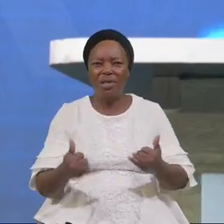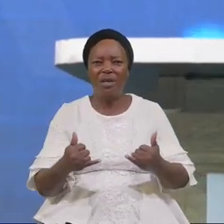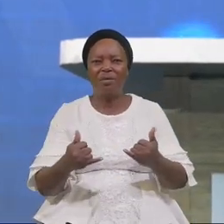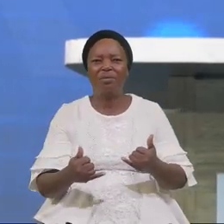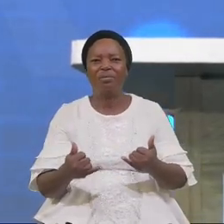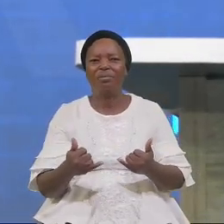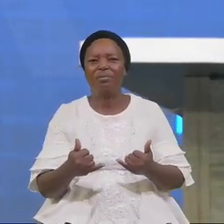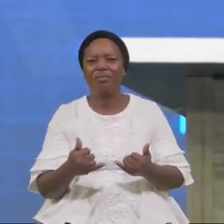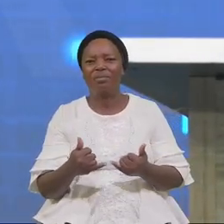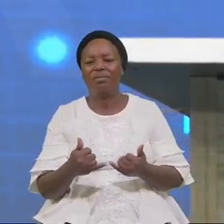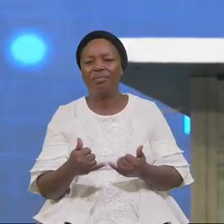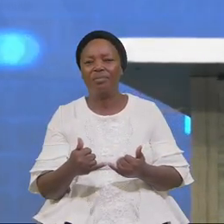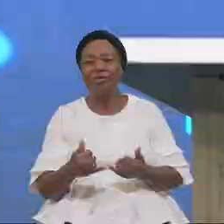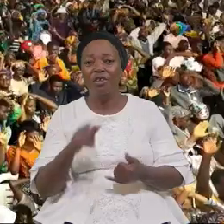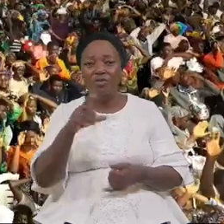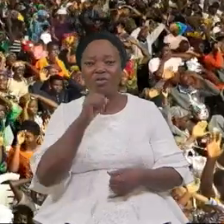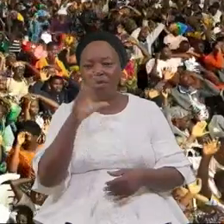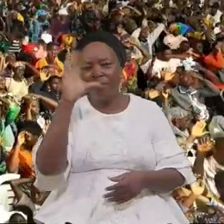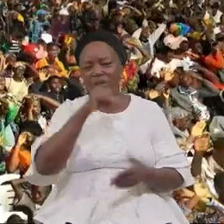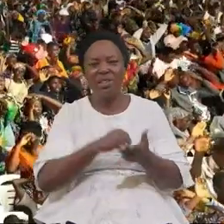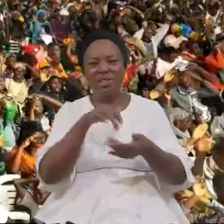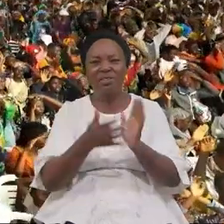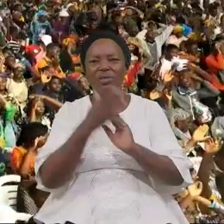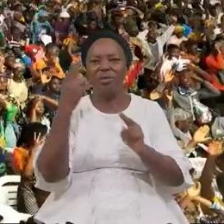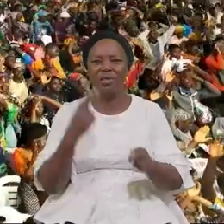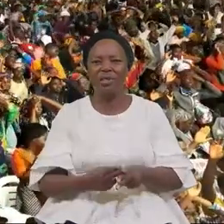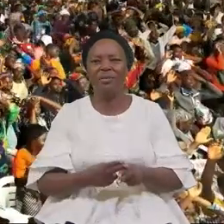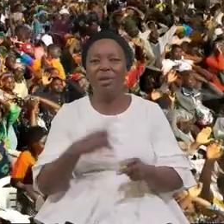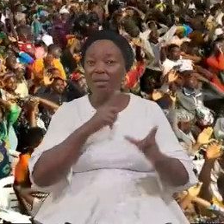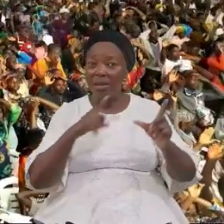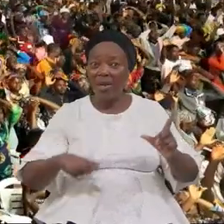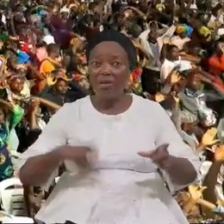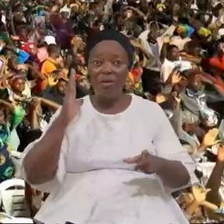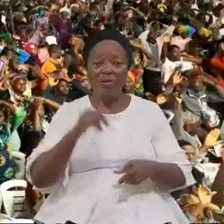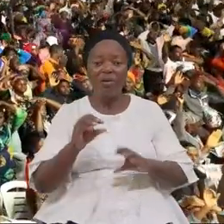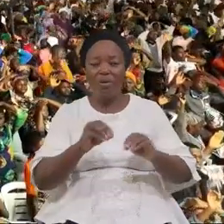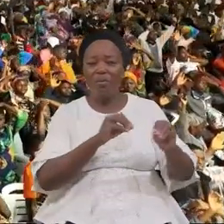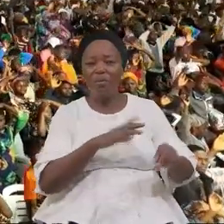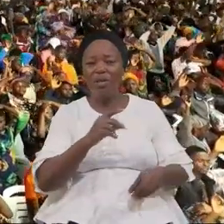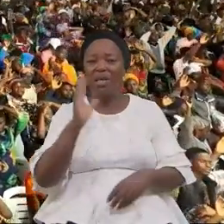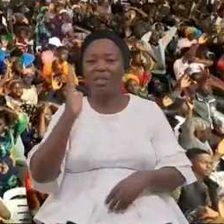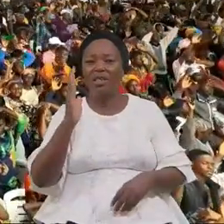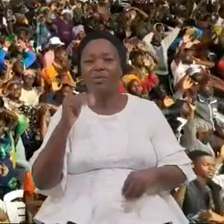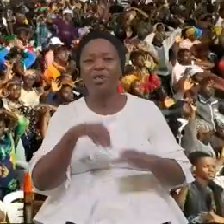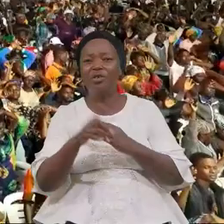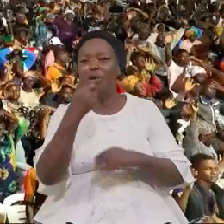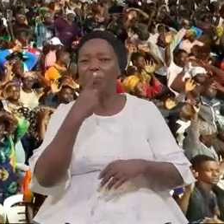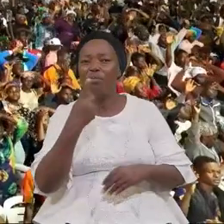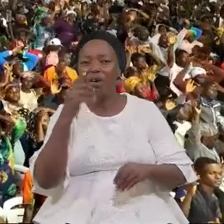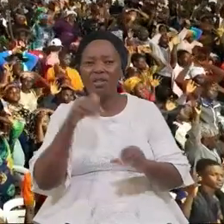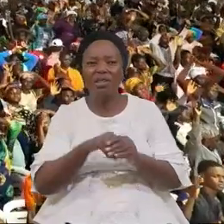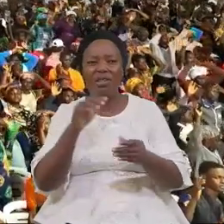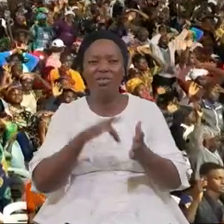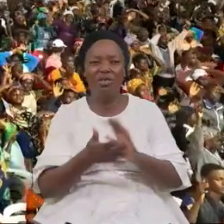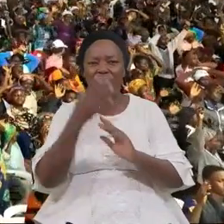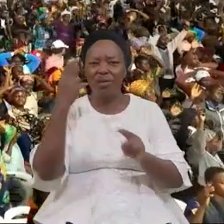now. You will not miss it. The Lord will put a testimony in your mouth